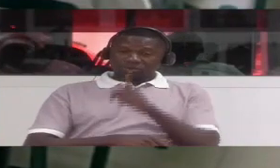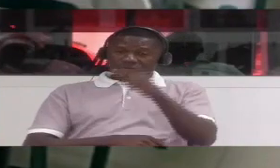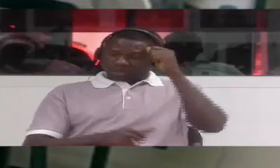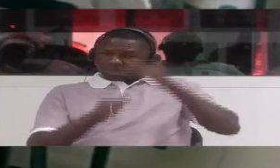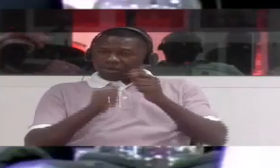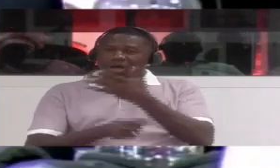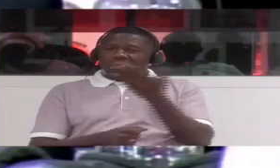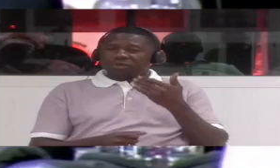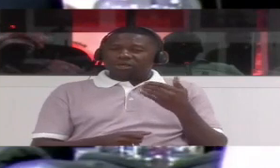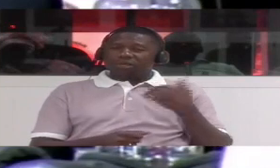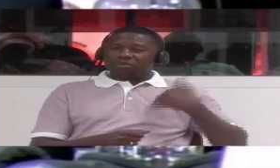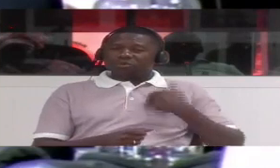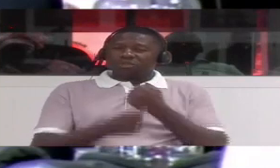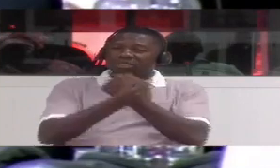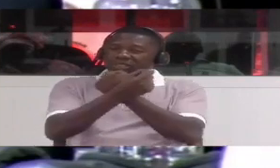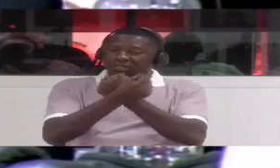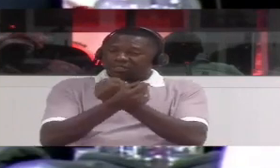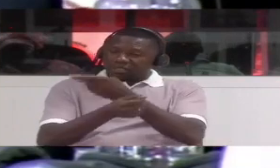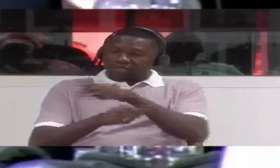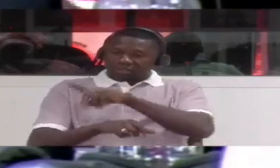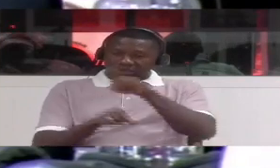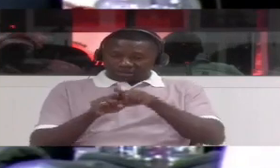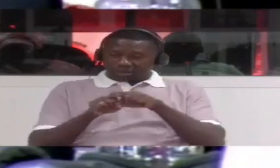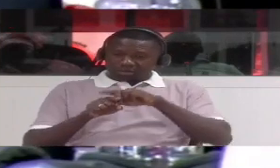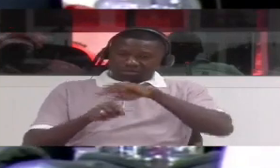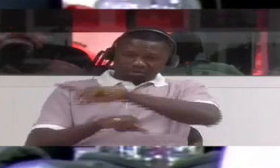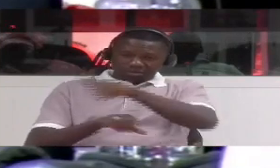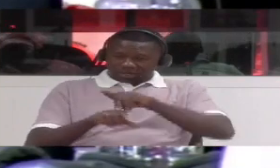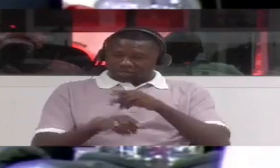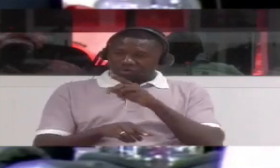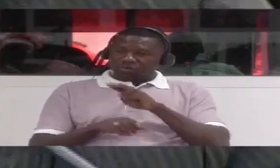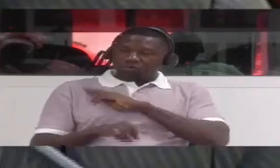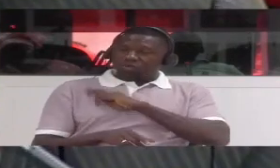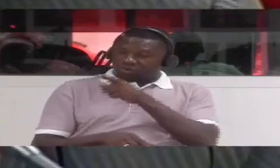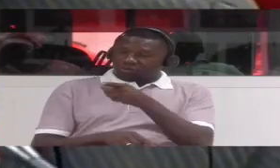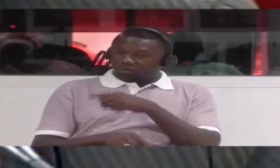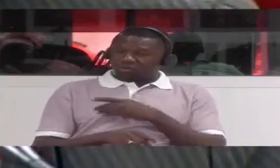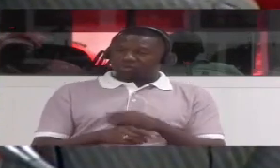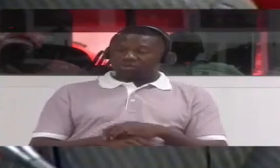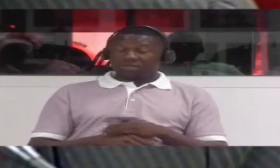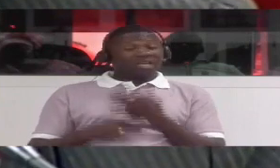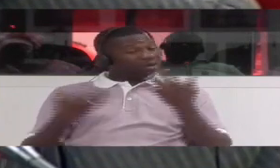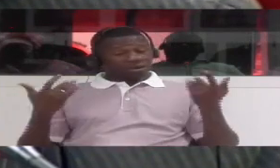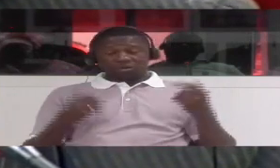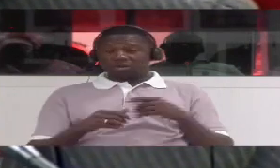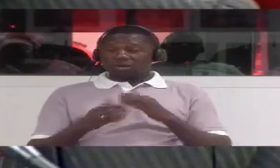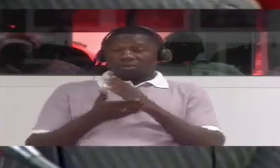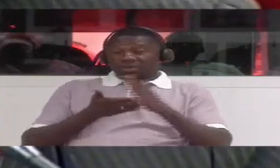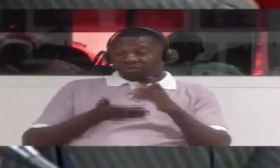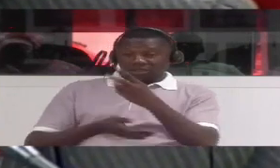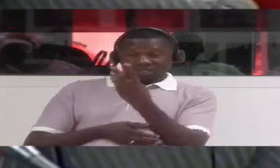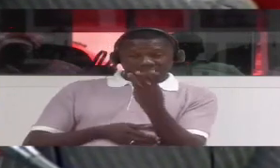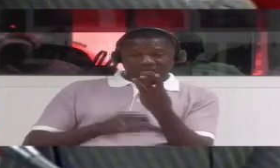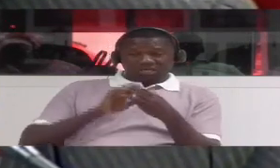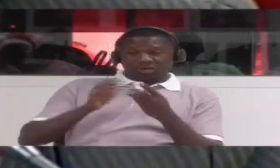were detained in the same place as you were at that time? A lot. Apart from these three, there were others there. There was a Lamin